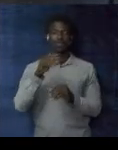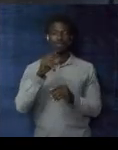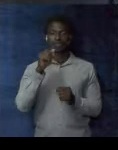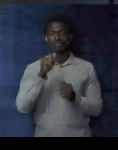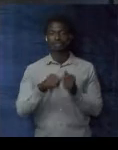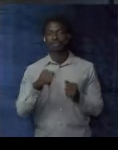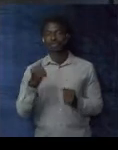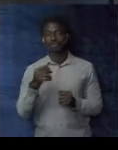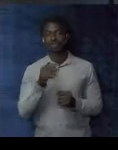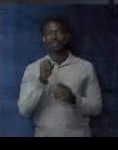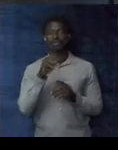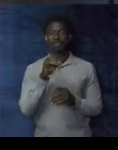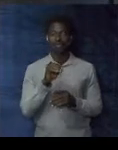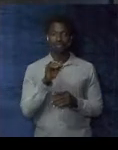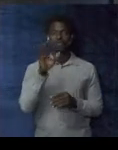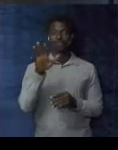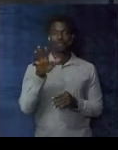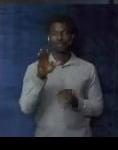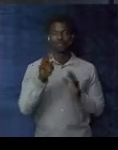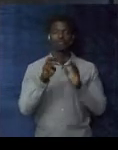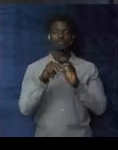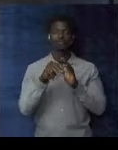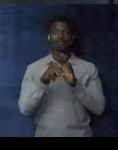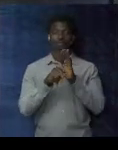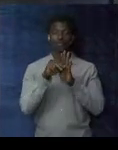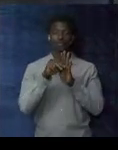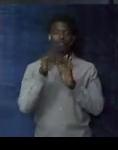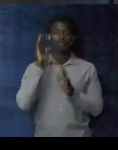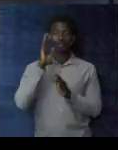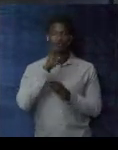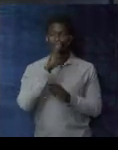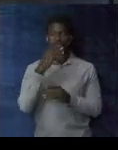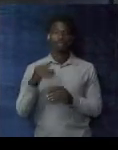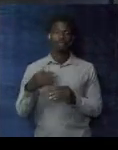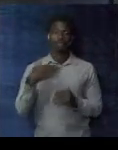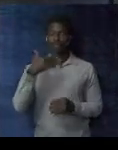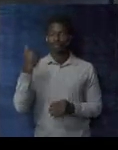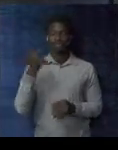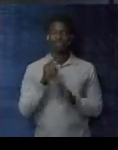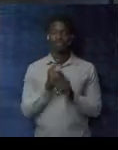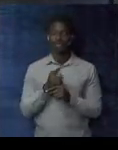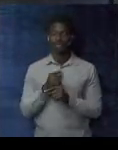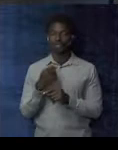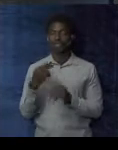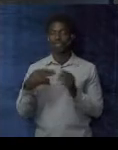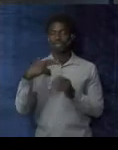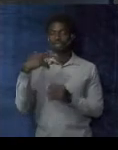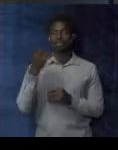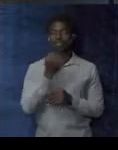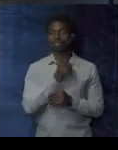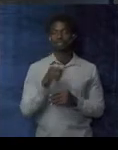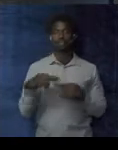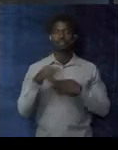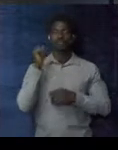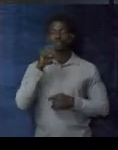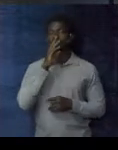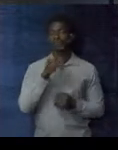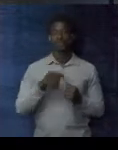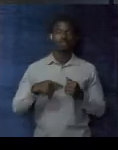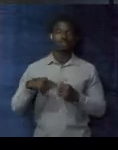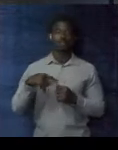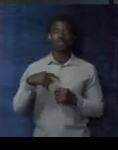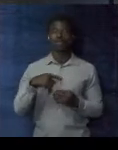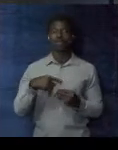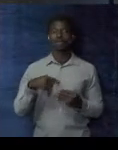somebody is living in a chimney. So 5 meters will be the best answer. The height of a room should be around